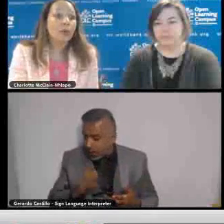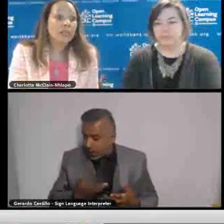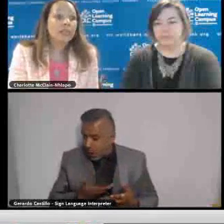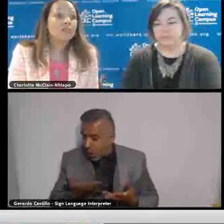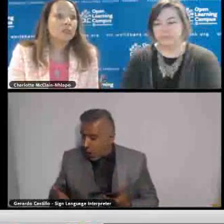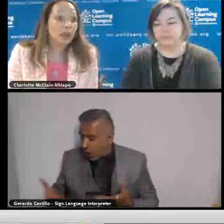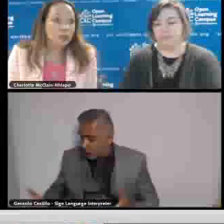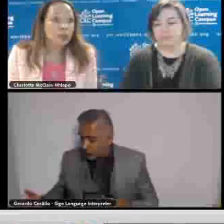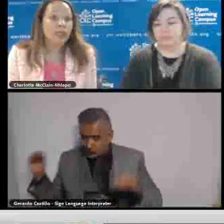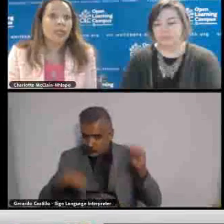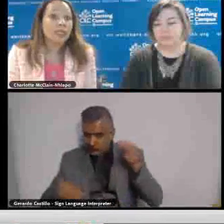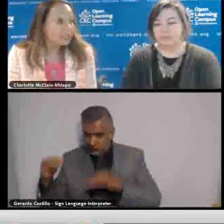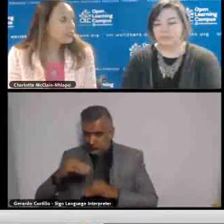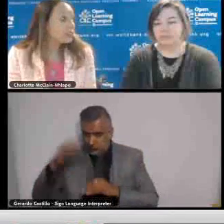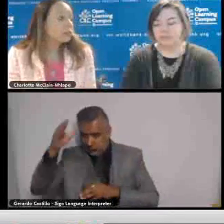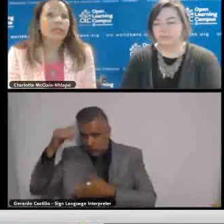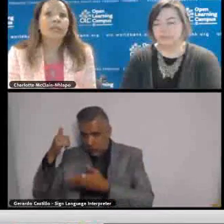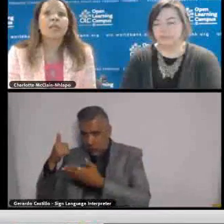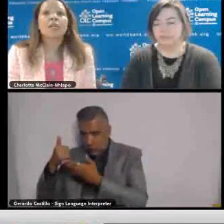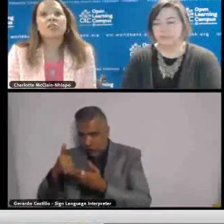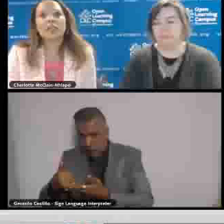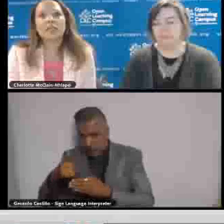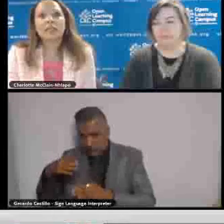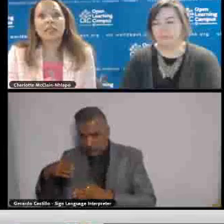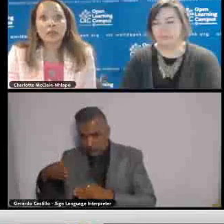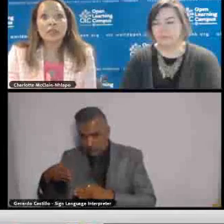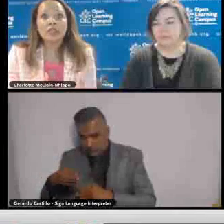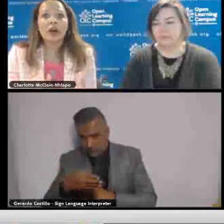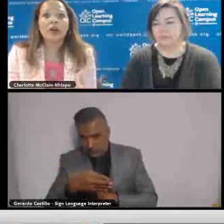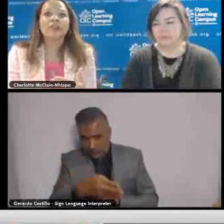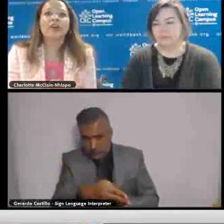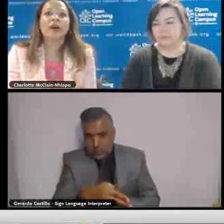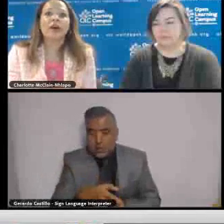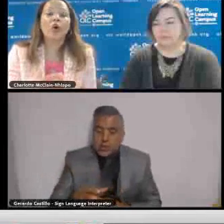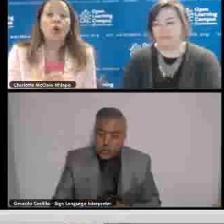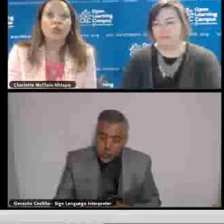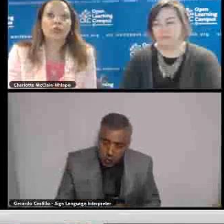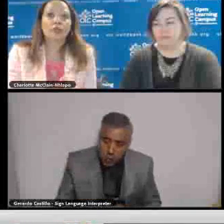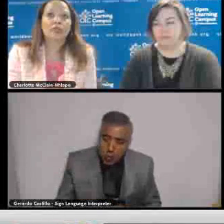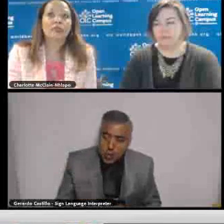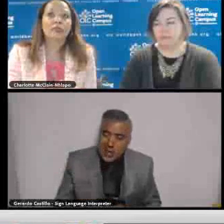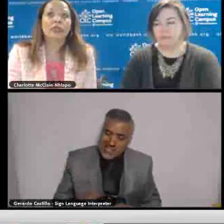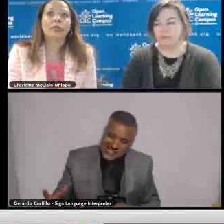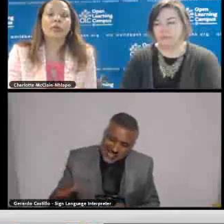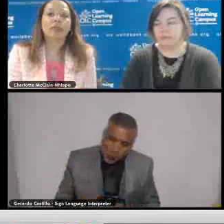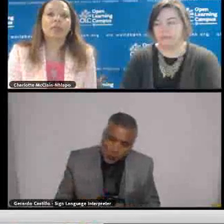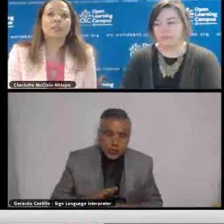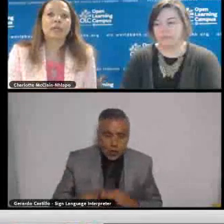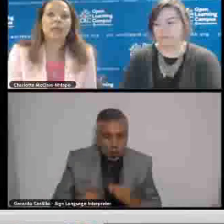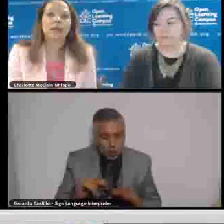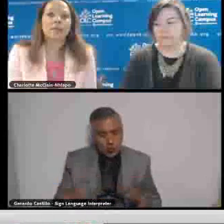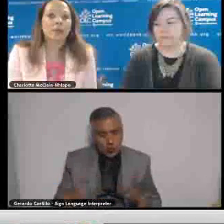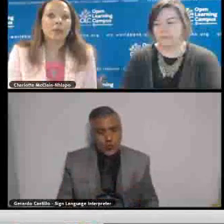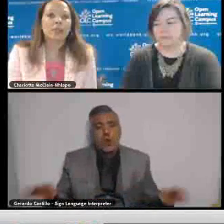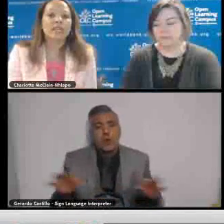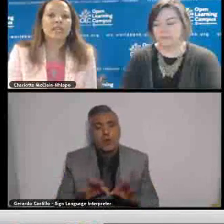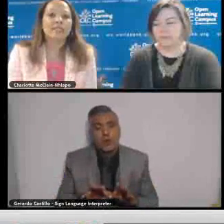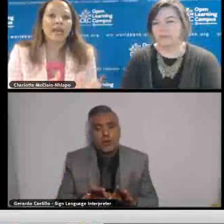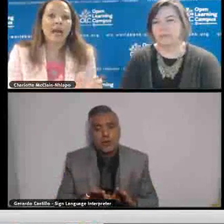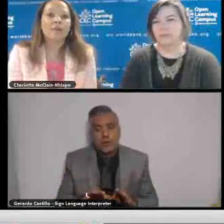from point A to point B, given the terrain. So I think the inclusion of all groups is really important, notwithstanding